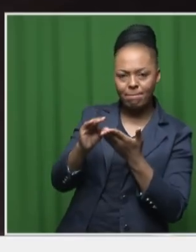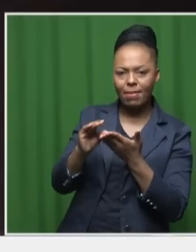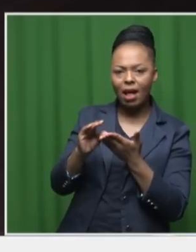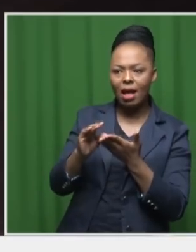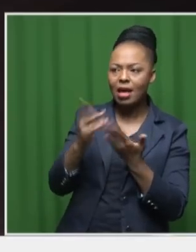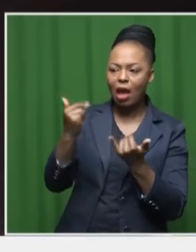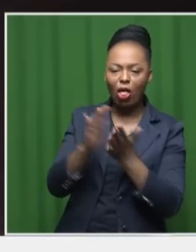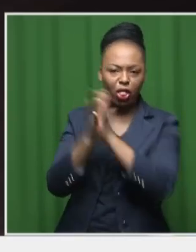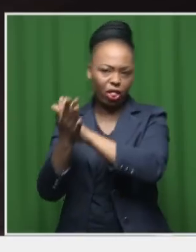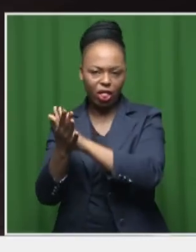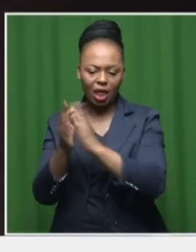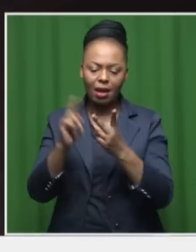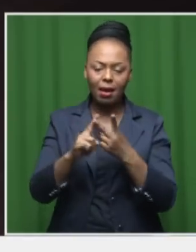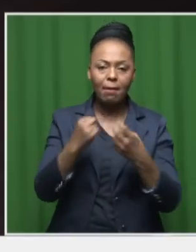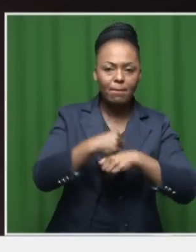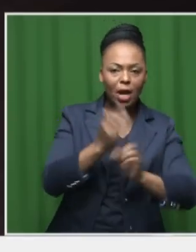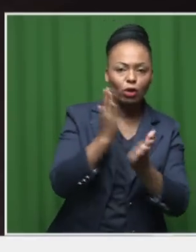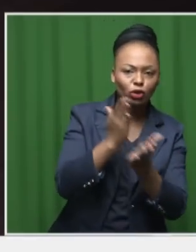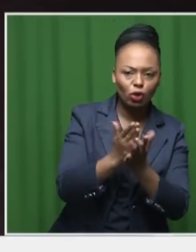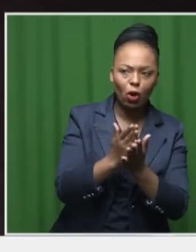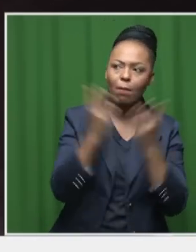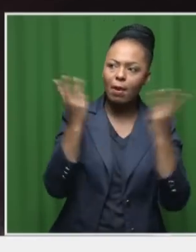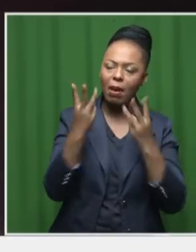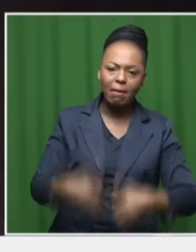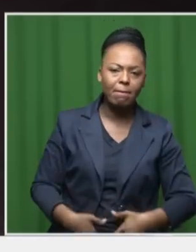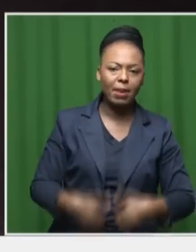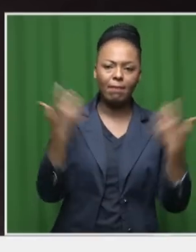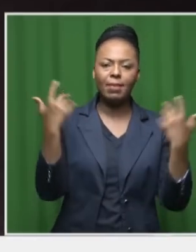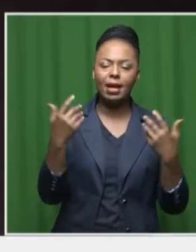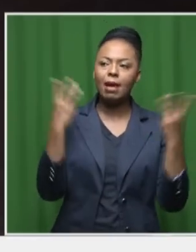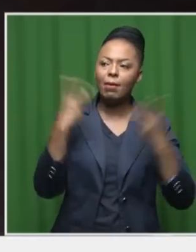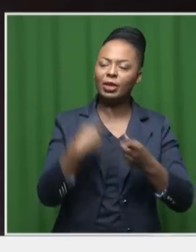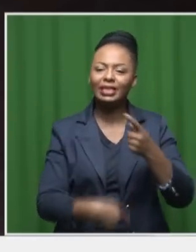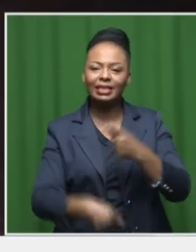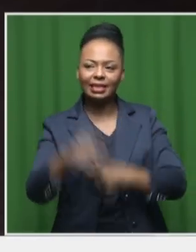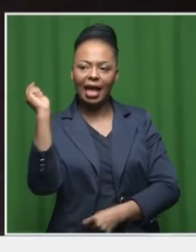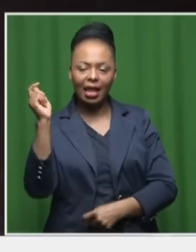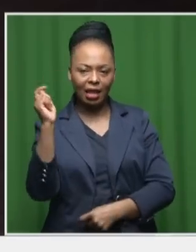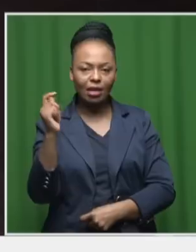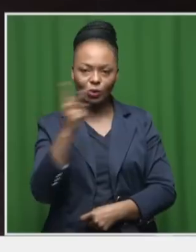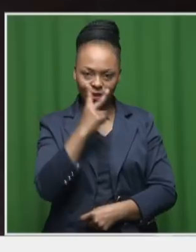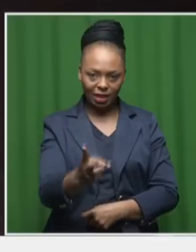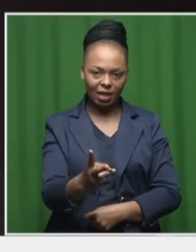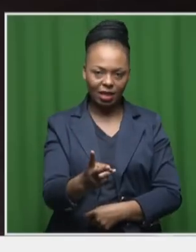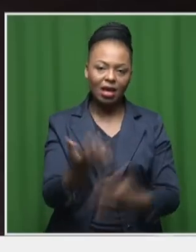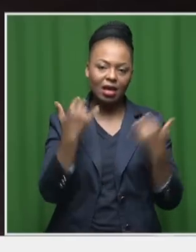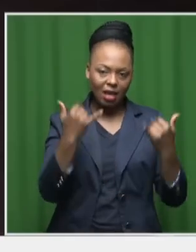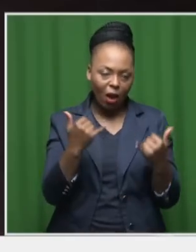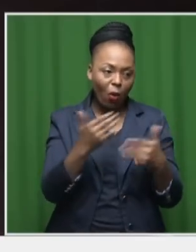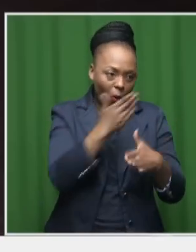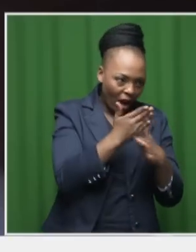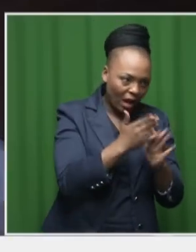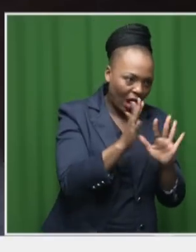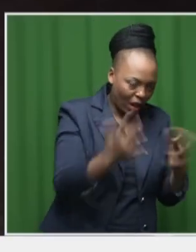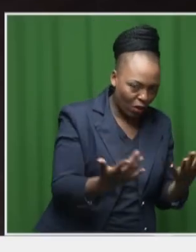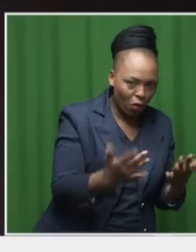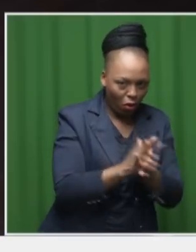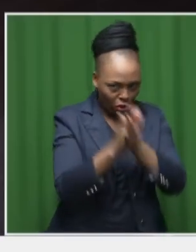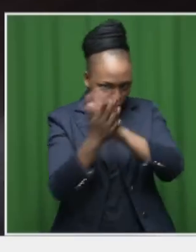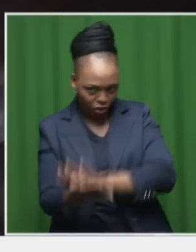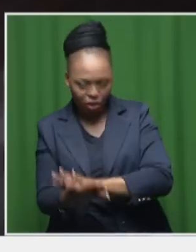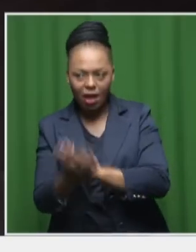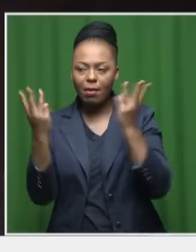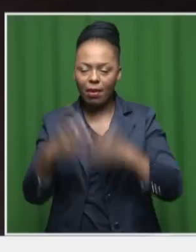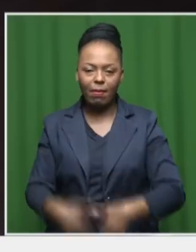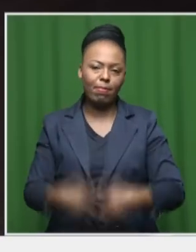don't work, people get angry, and then sell it for scrap. This is what is happening. We have to confront that